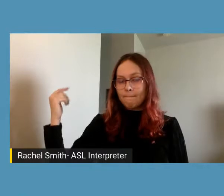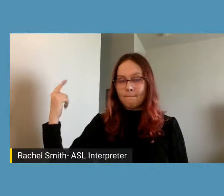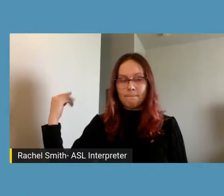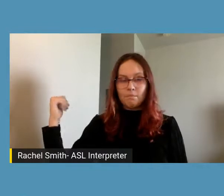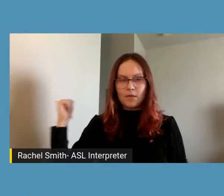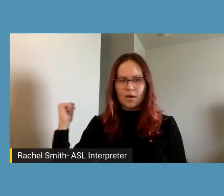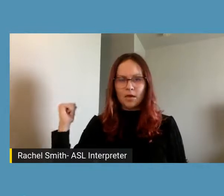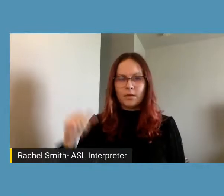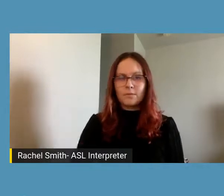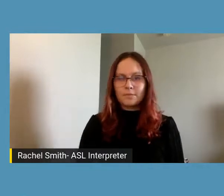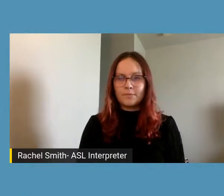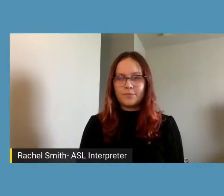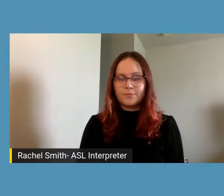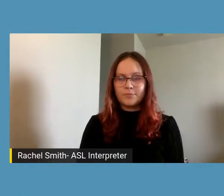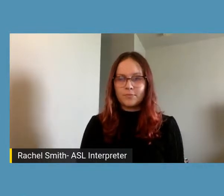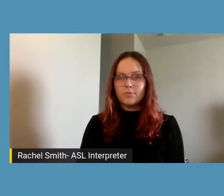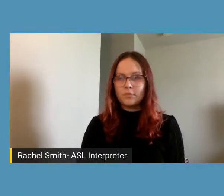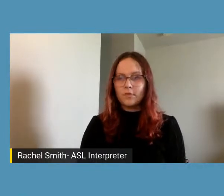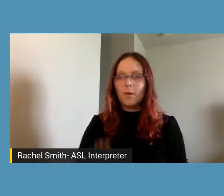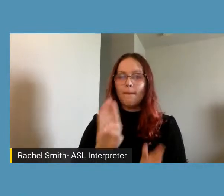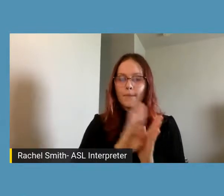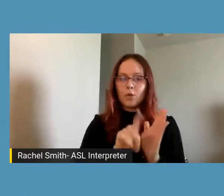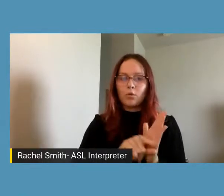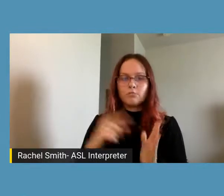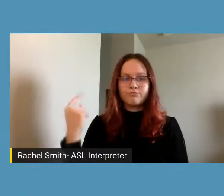me get the share screen up.